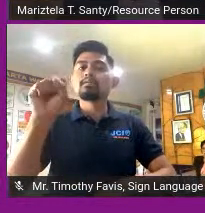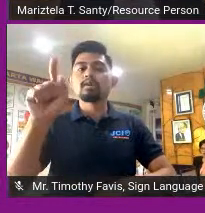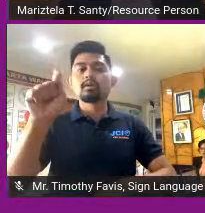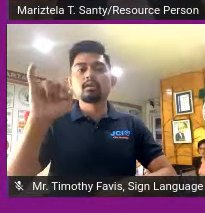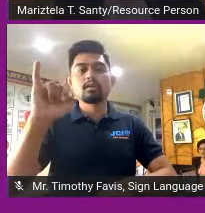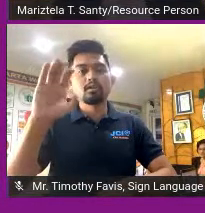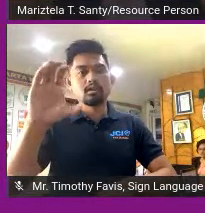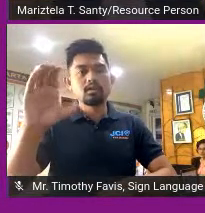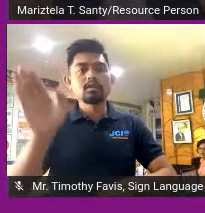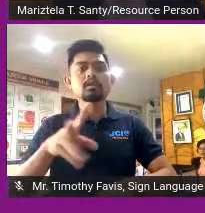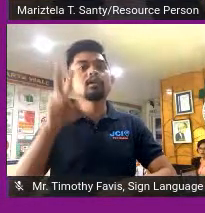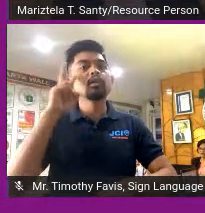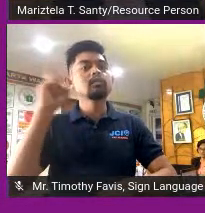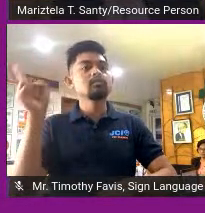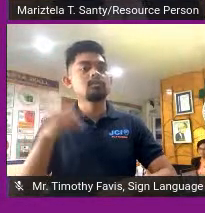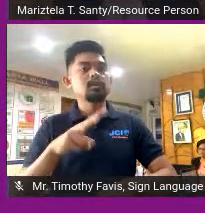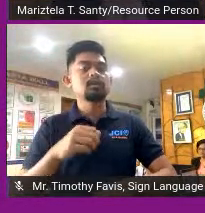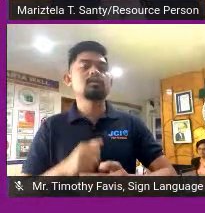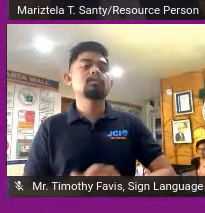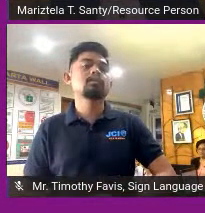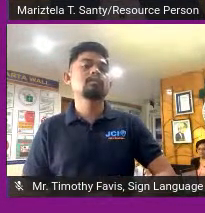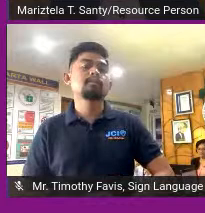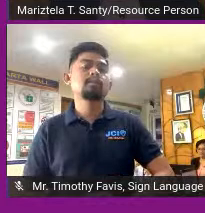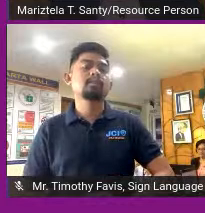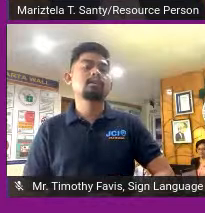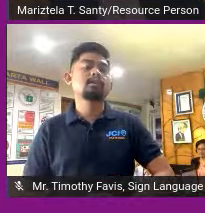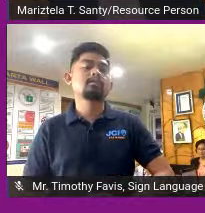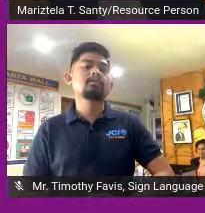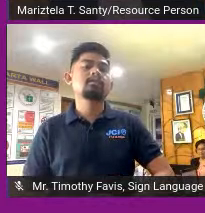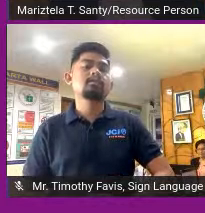Then we have sexual harassment.